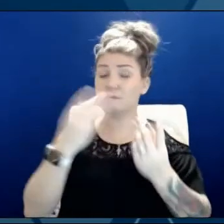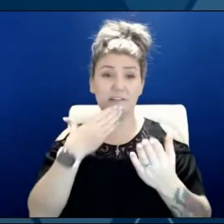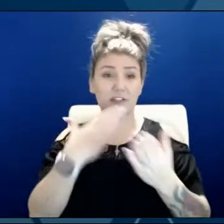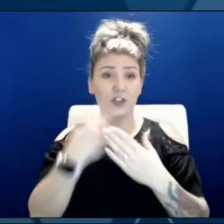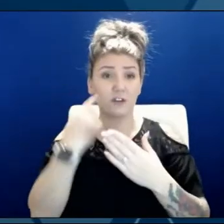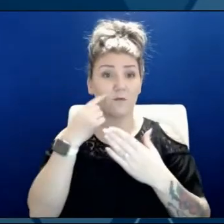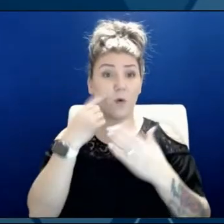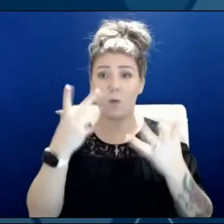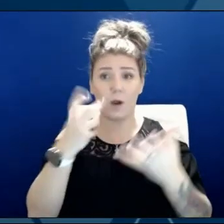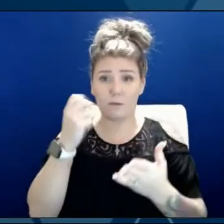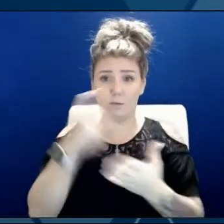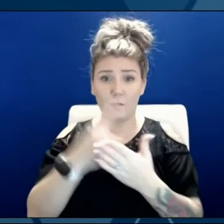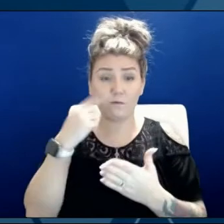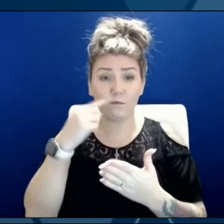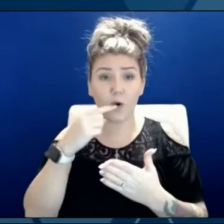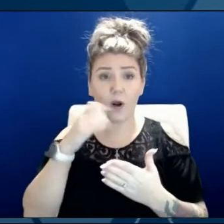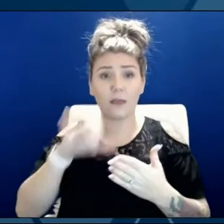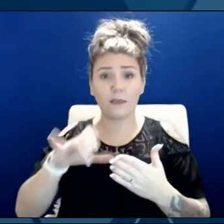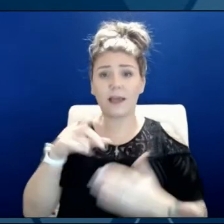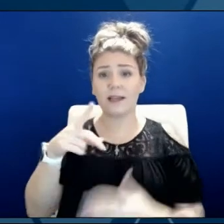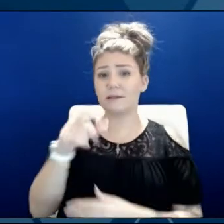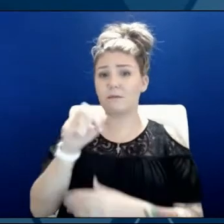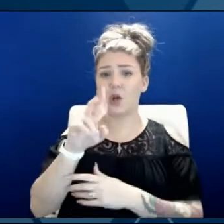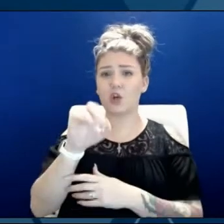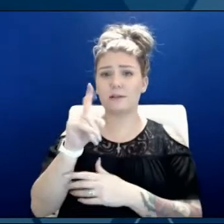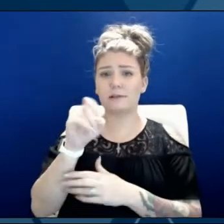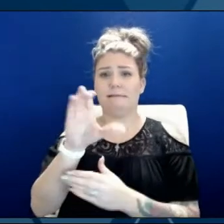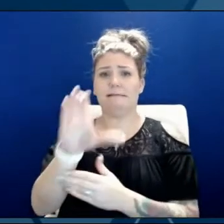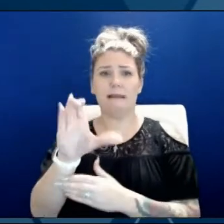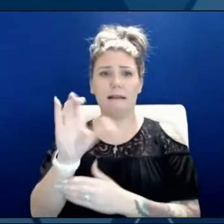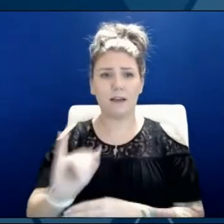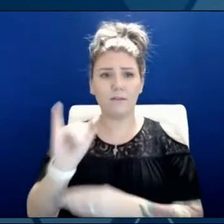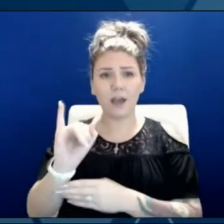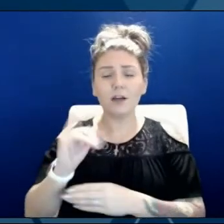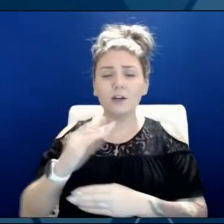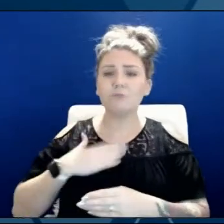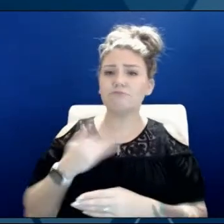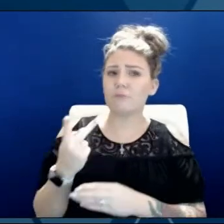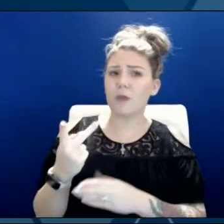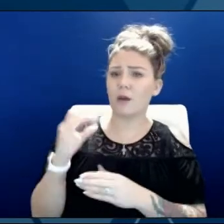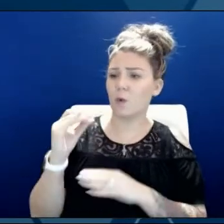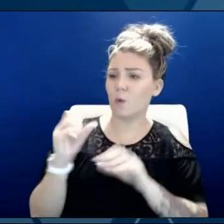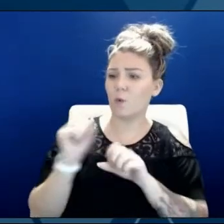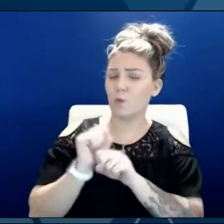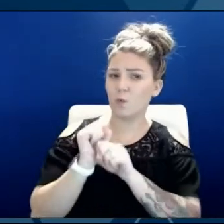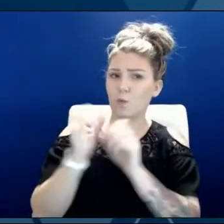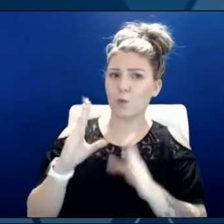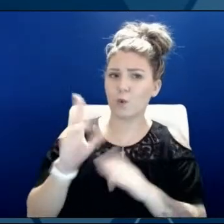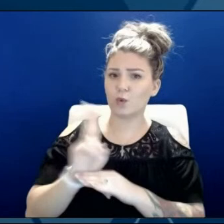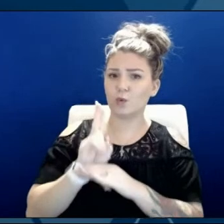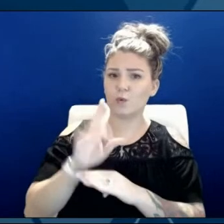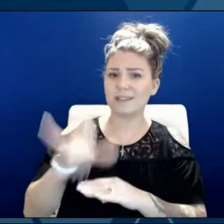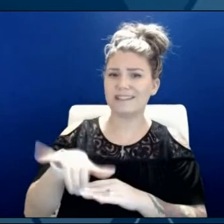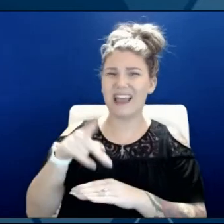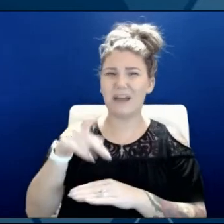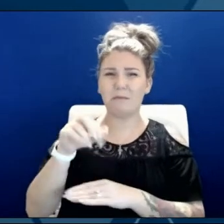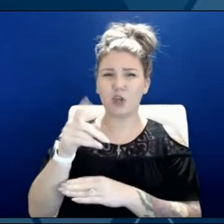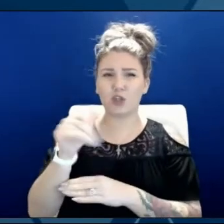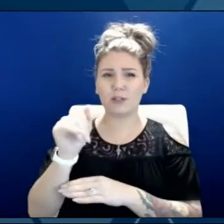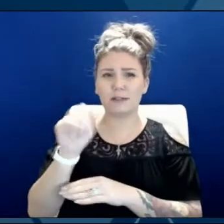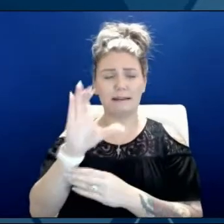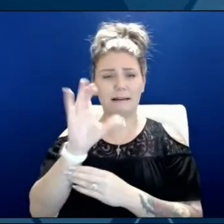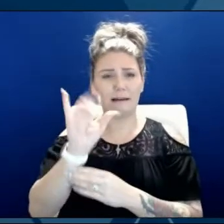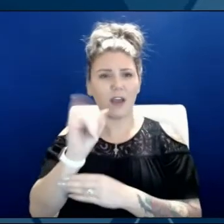approved for, and that is for parasitic infections. I know me and my colleagues have used it for those parasitic infections that we see in the hospital as